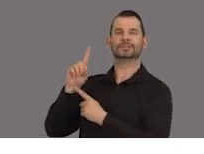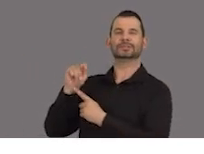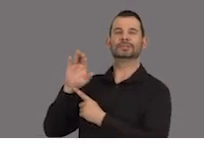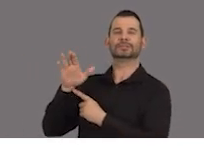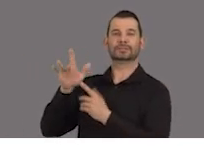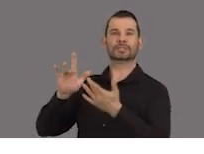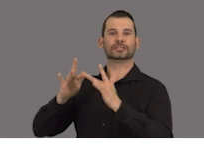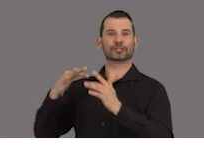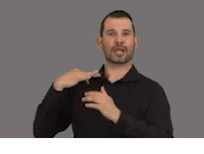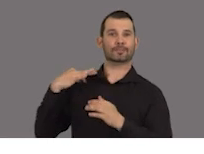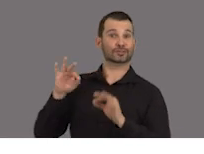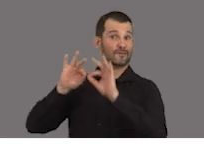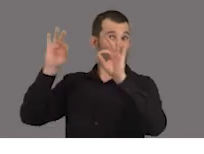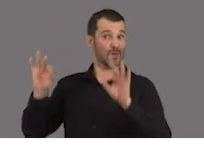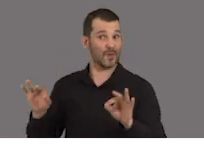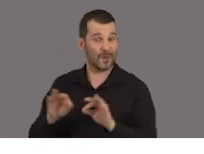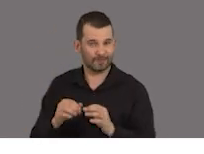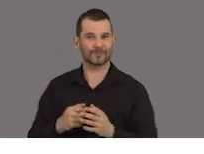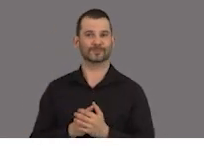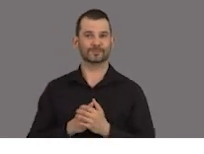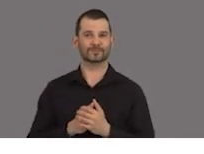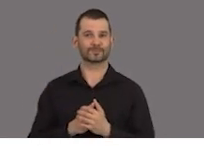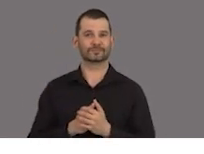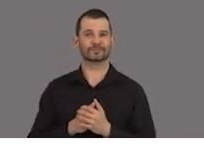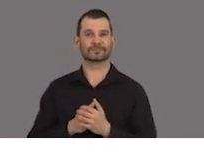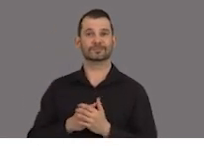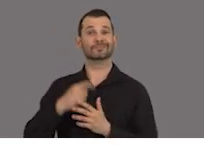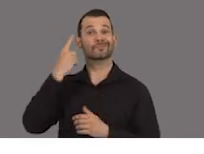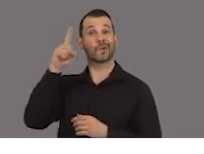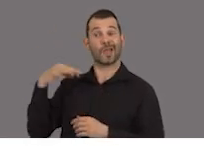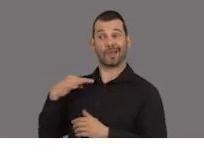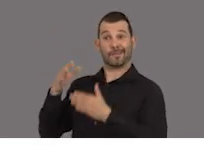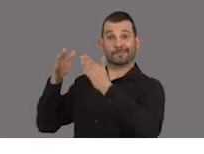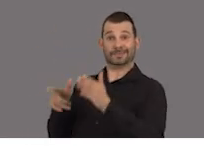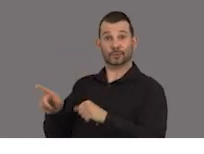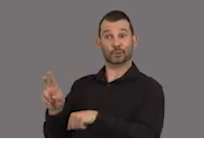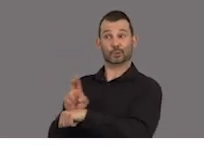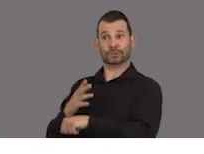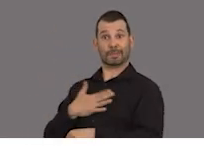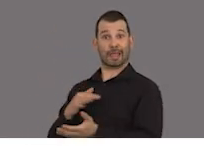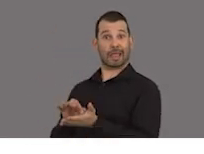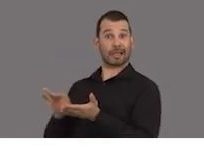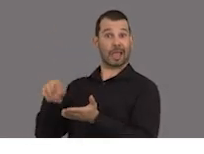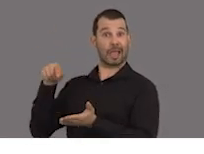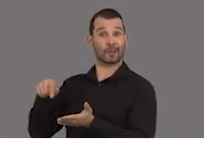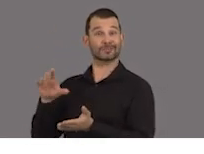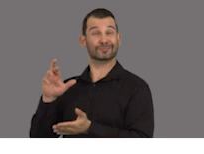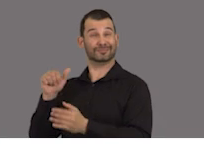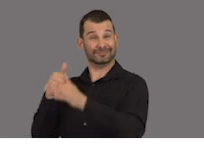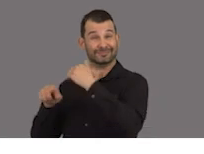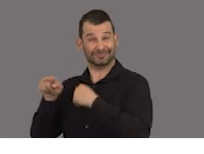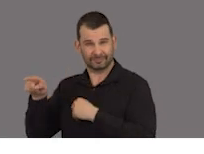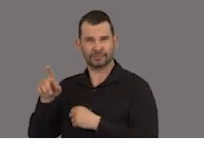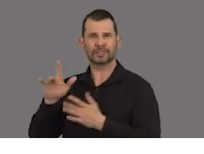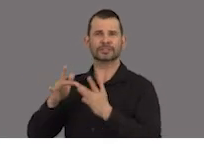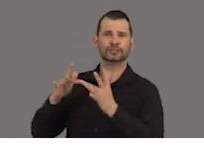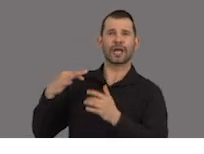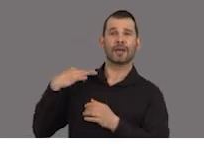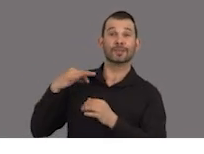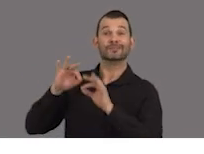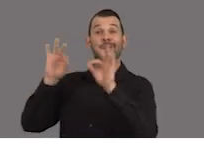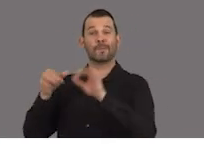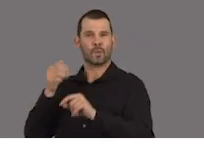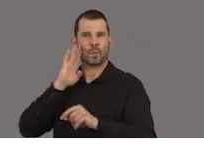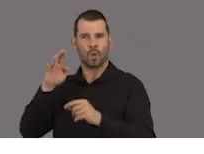the DTC digital application form. For applicants using My Account, the digital